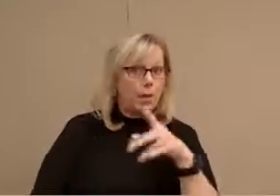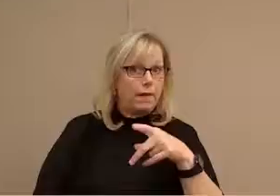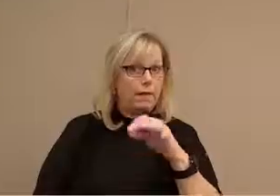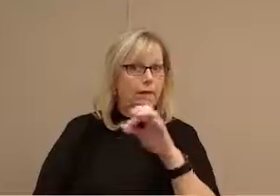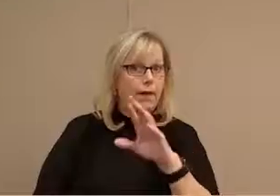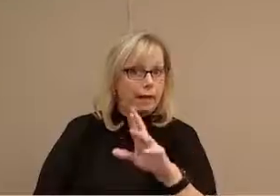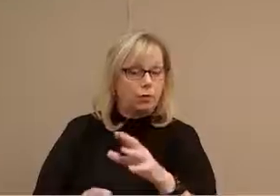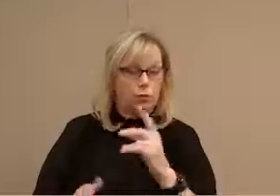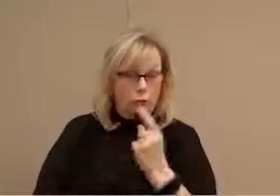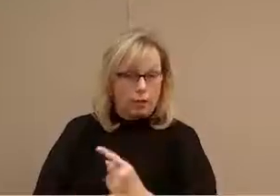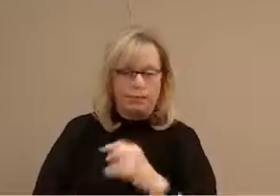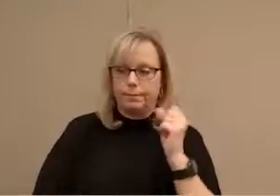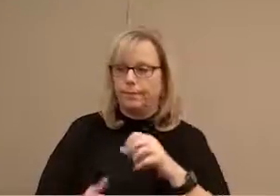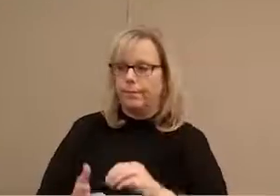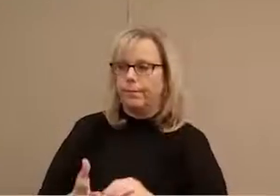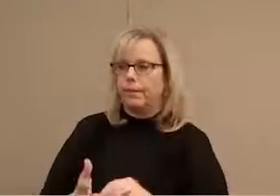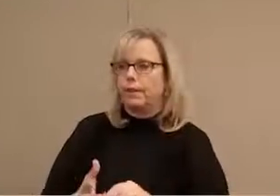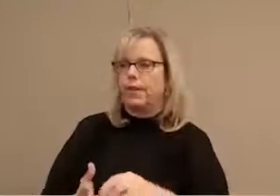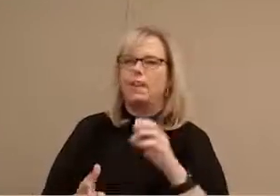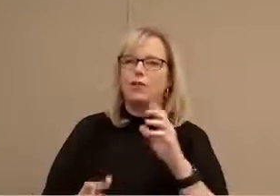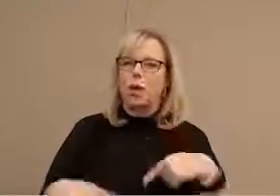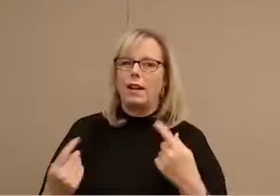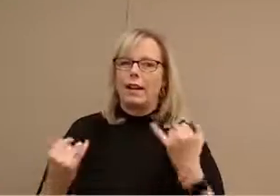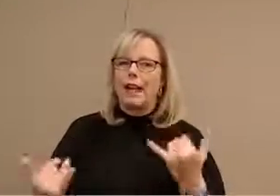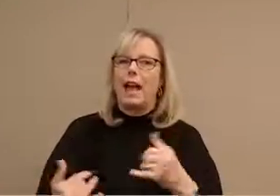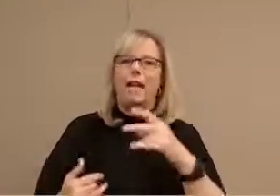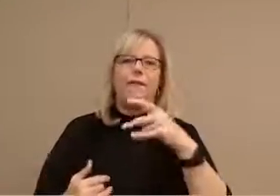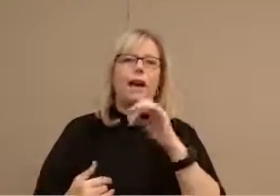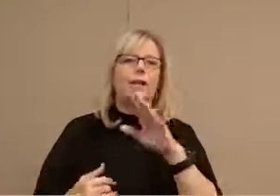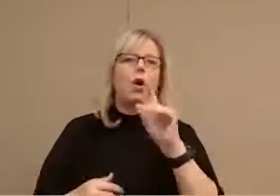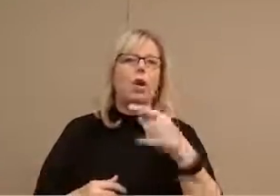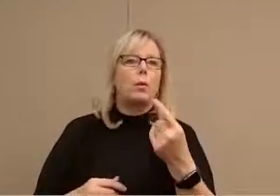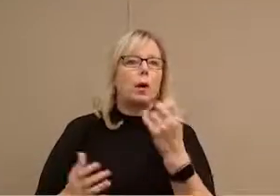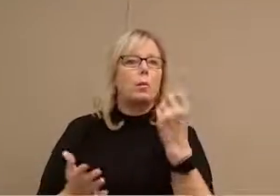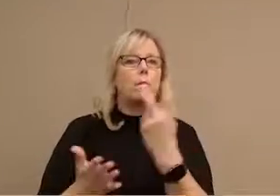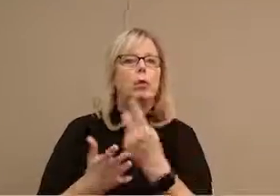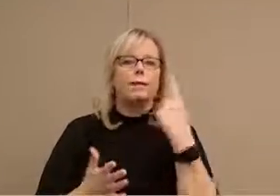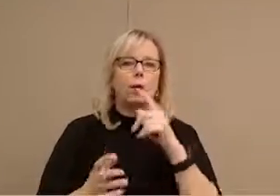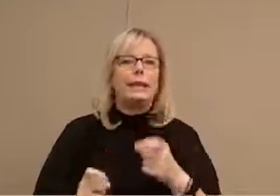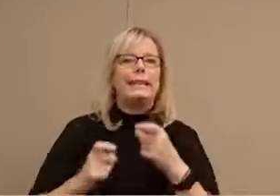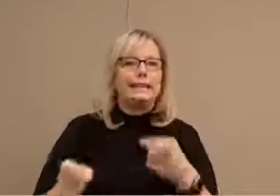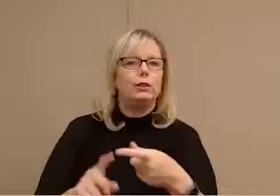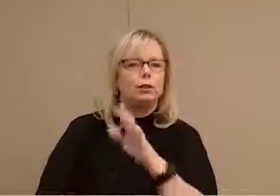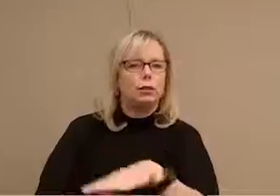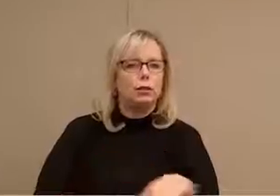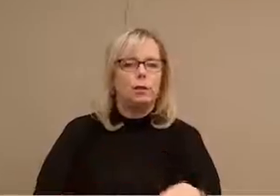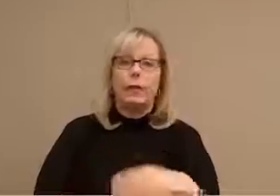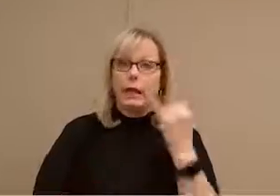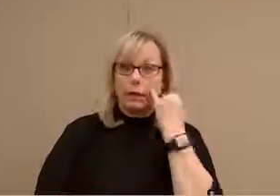That's correct. Because Pfizer is the only one that's been Right now. approved so far. So if